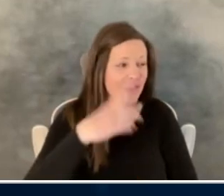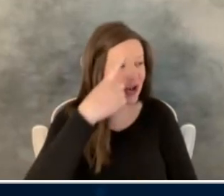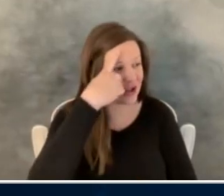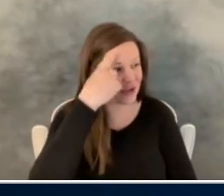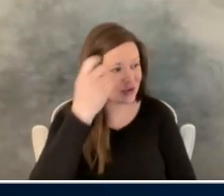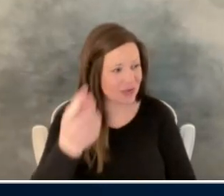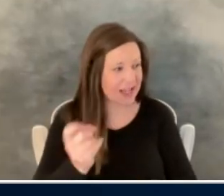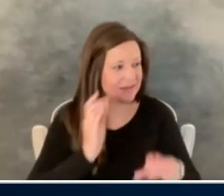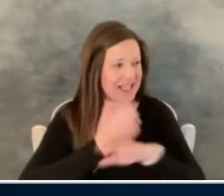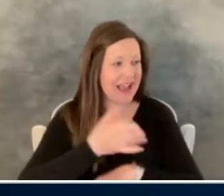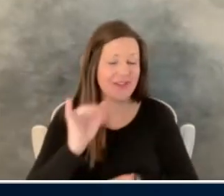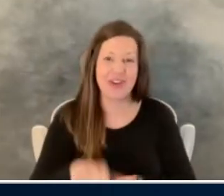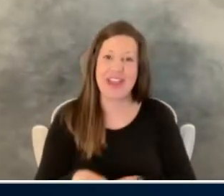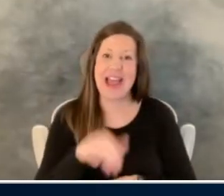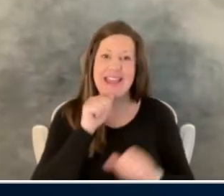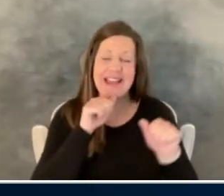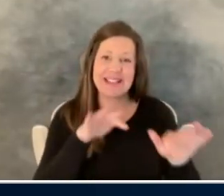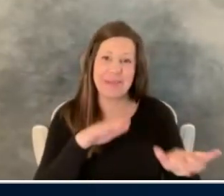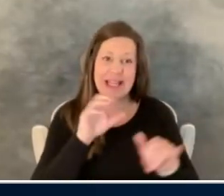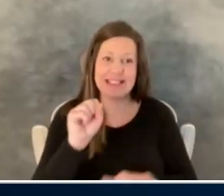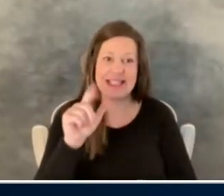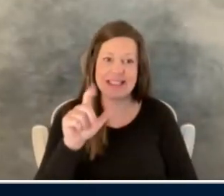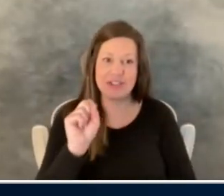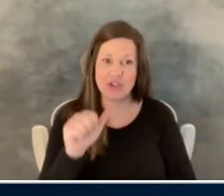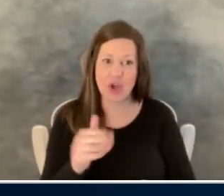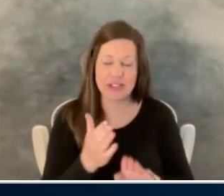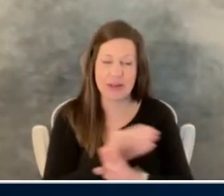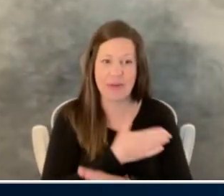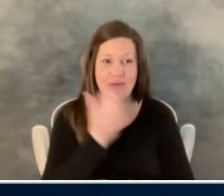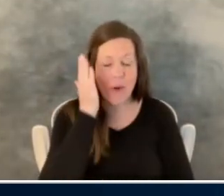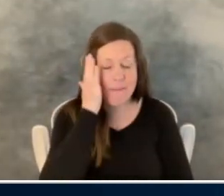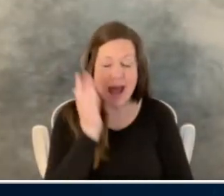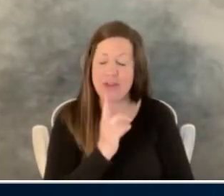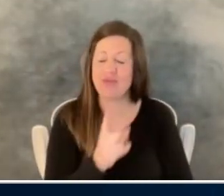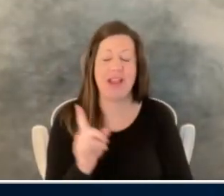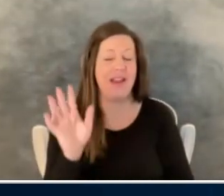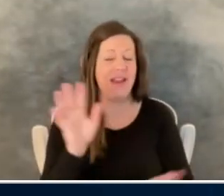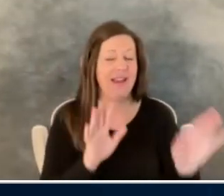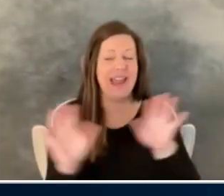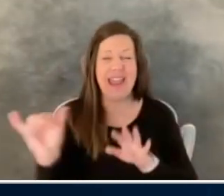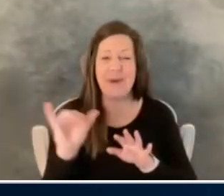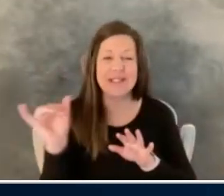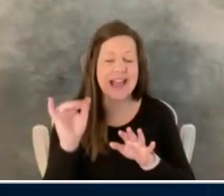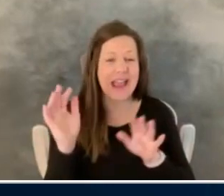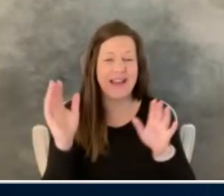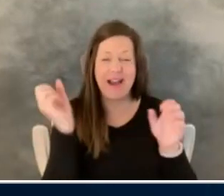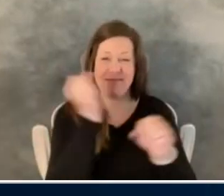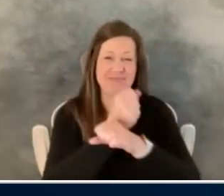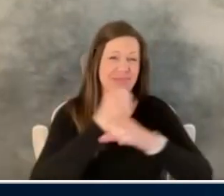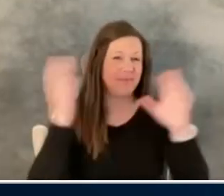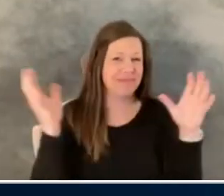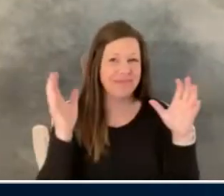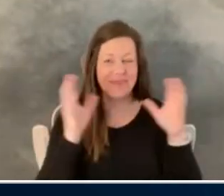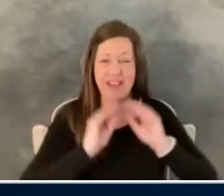spicy salsa before bed, like Fantasia. Yeah. It was like I was in a cartoon. What causes that?